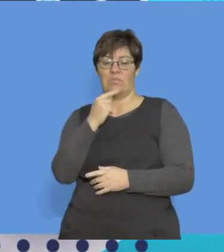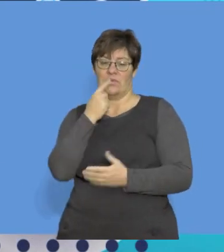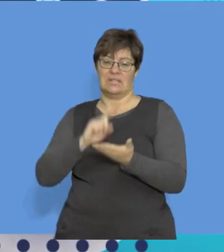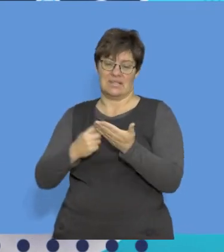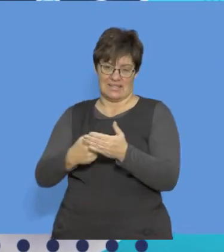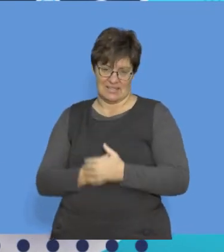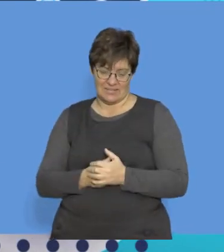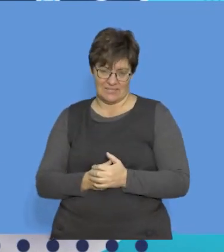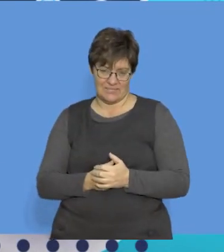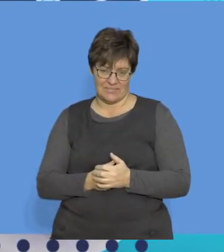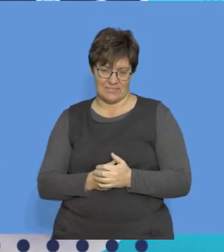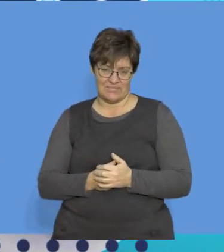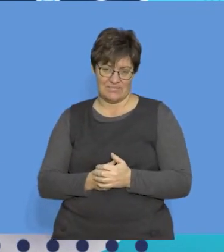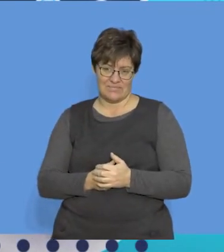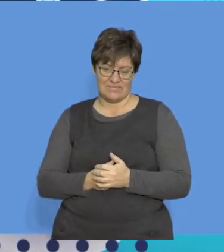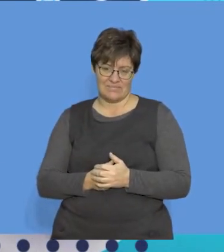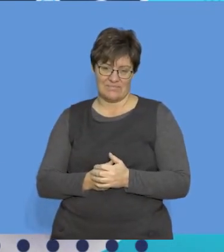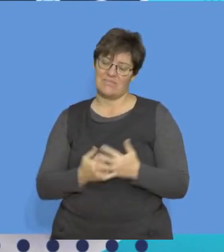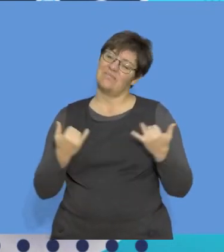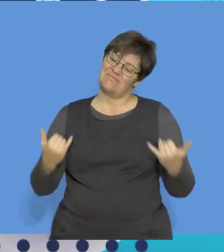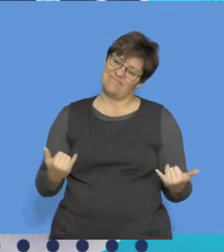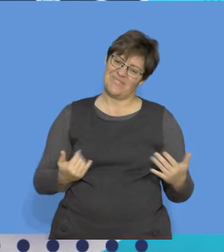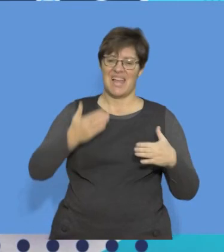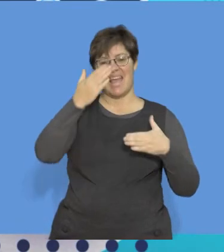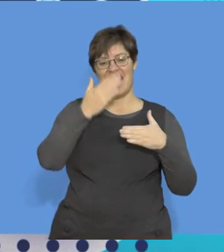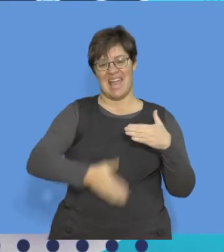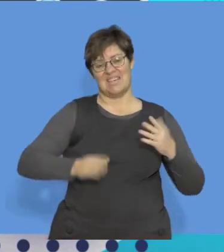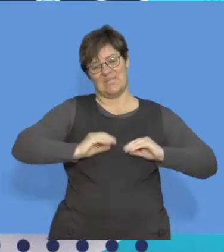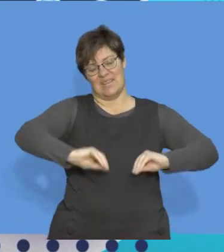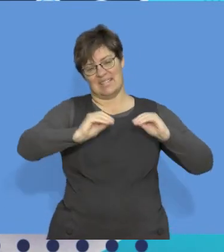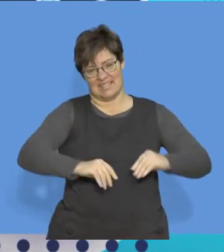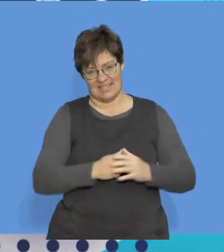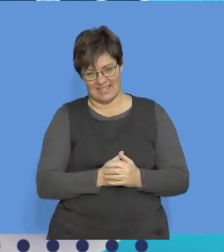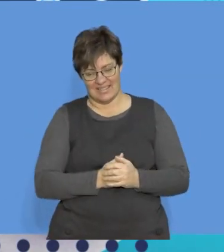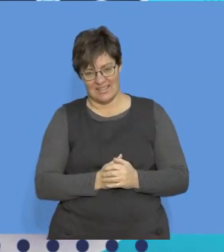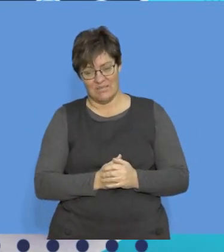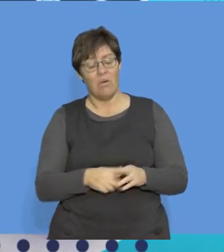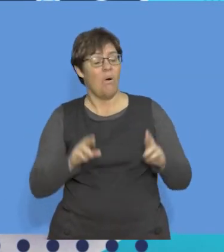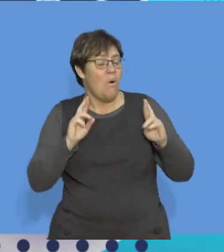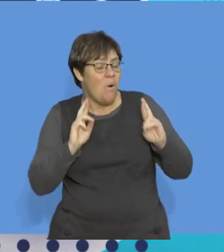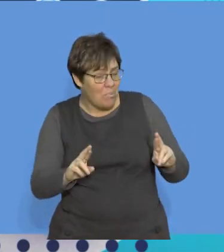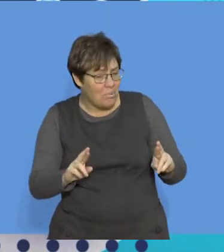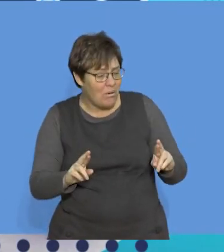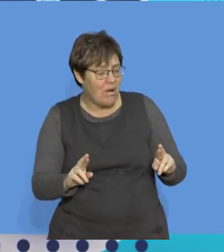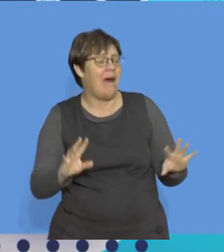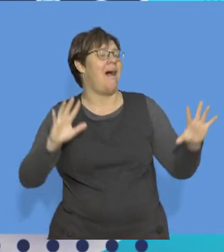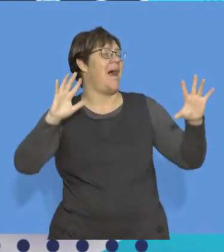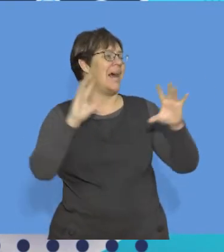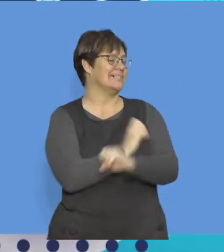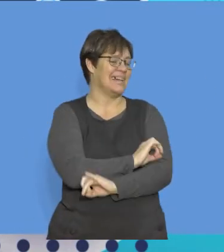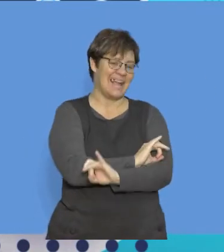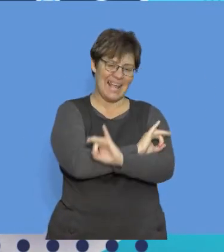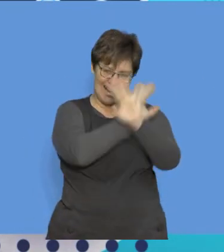guys. But right now we actually have come to the end of our lesson. I really hope you are clear now on the difference